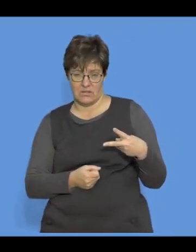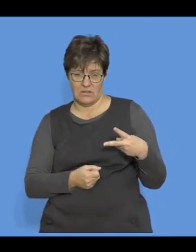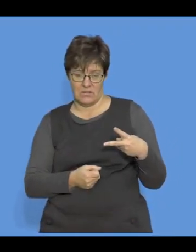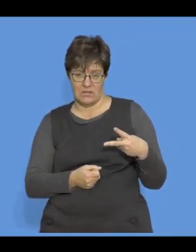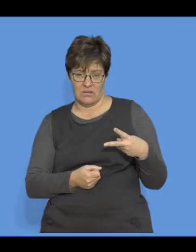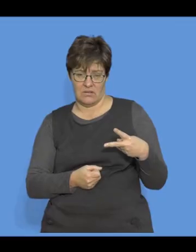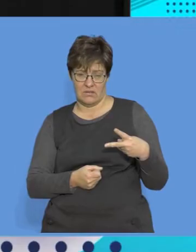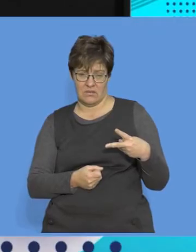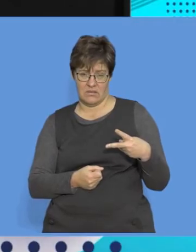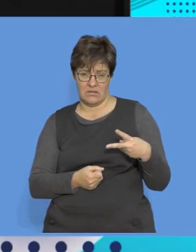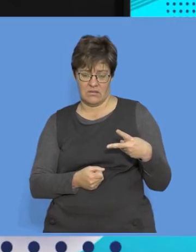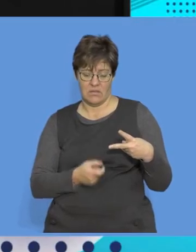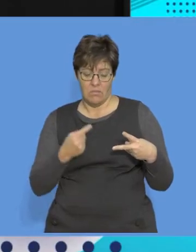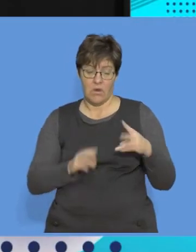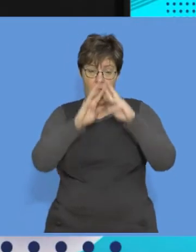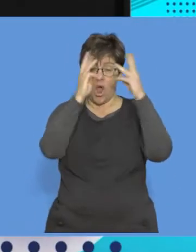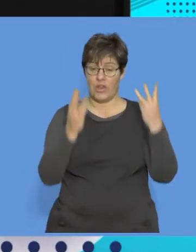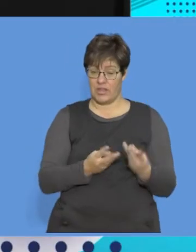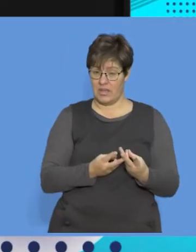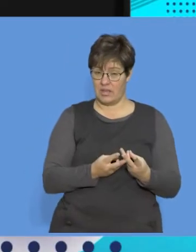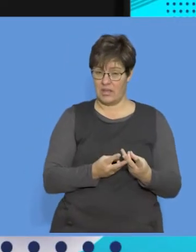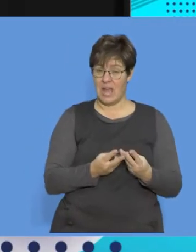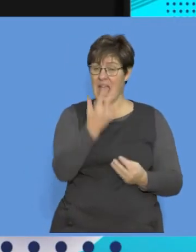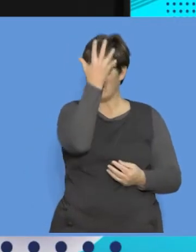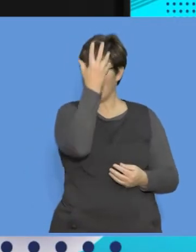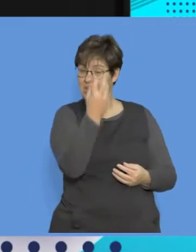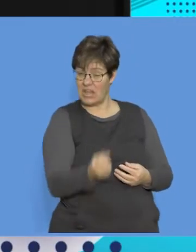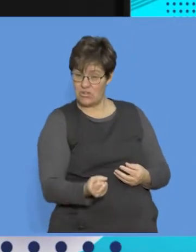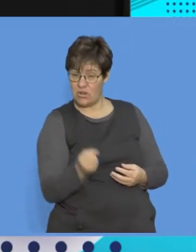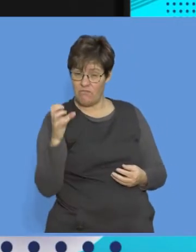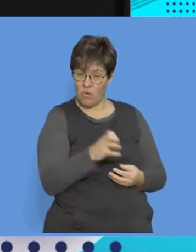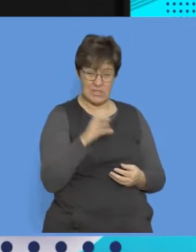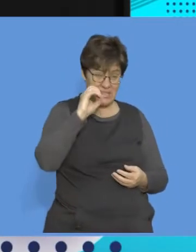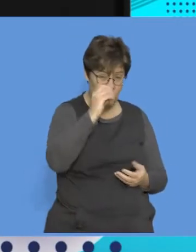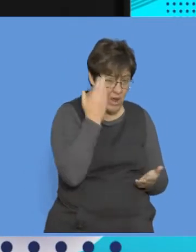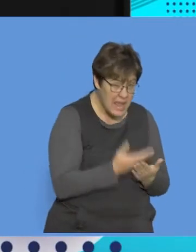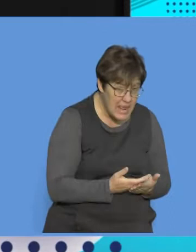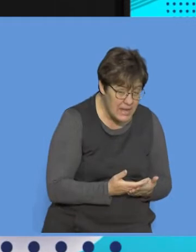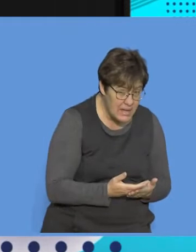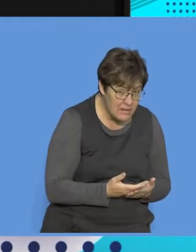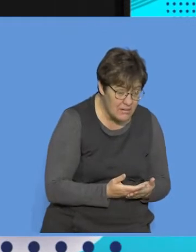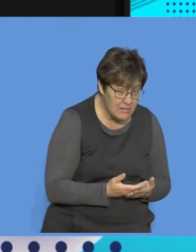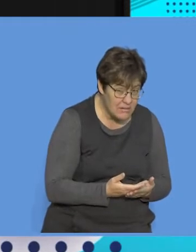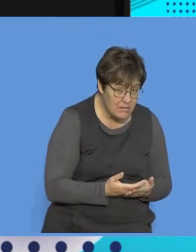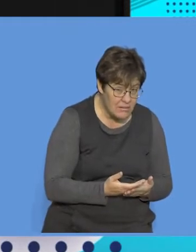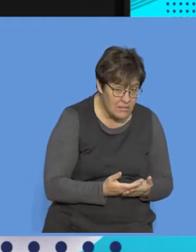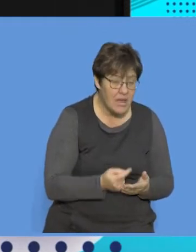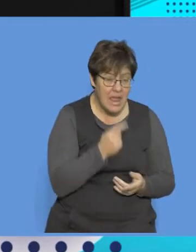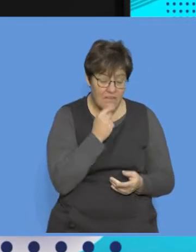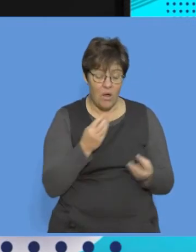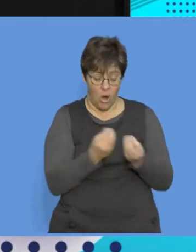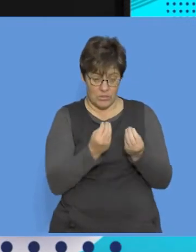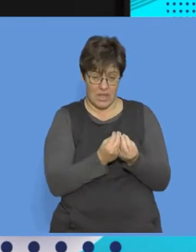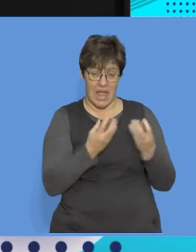being here on Earth, can the gravitational force ever be 0? Well, if an object has mass, and